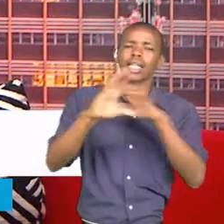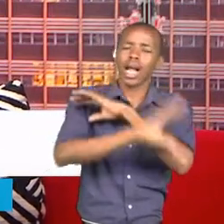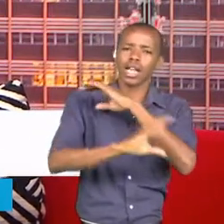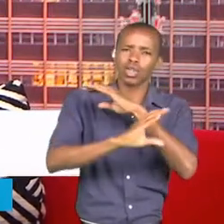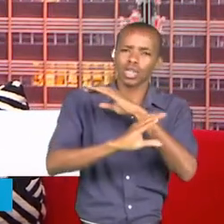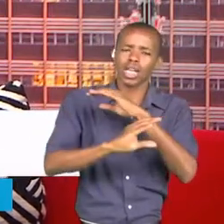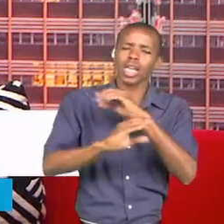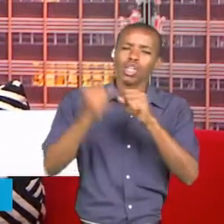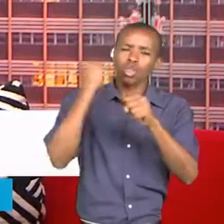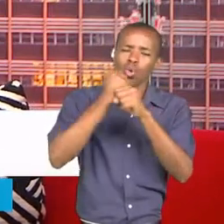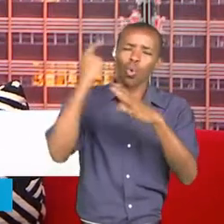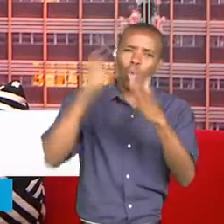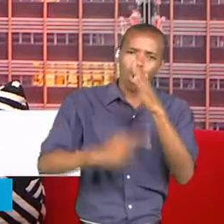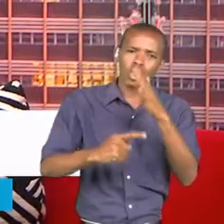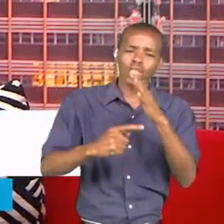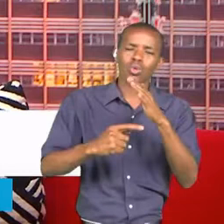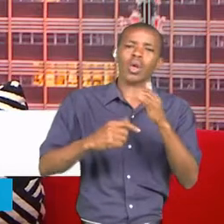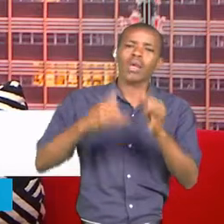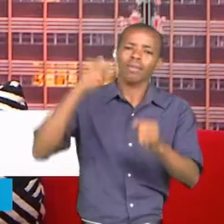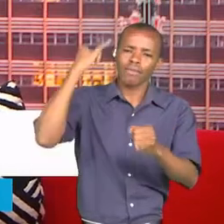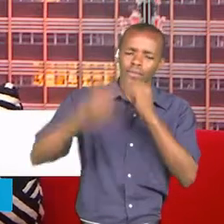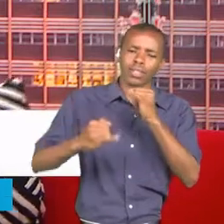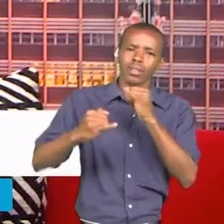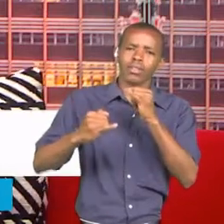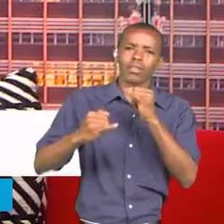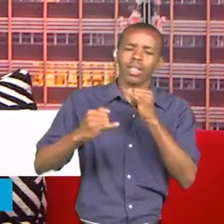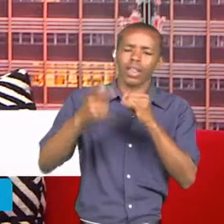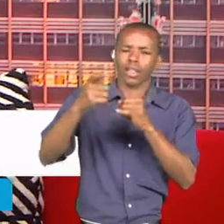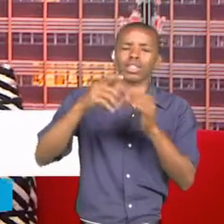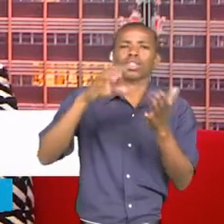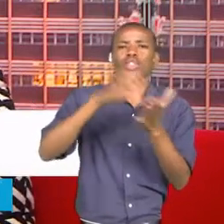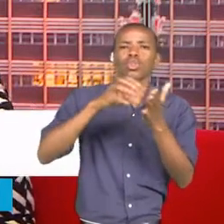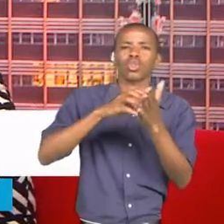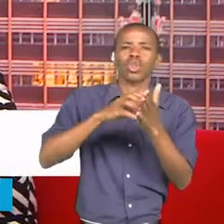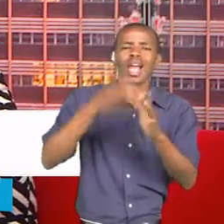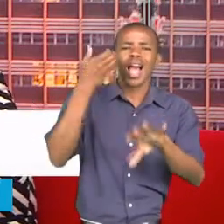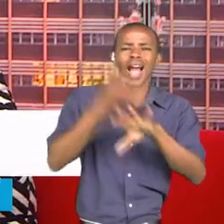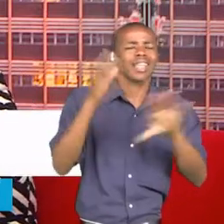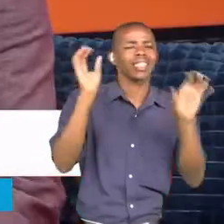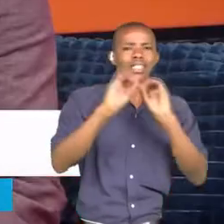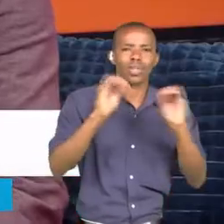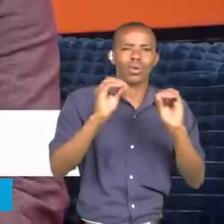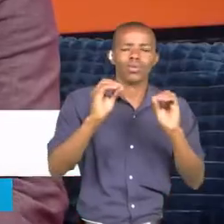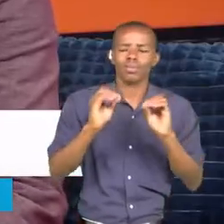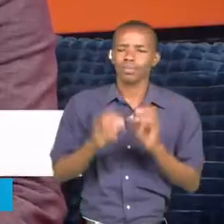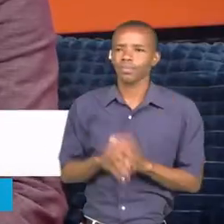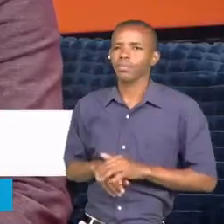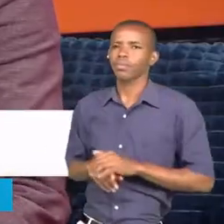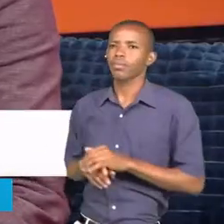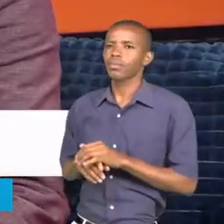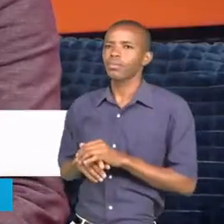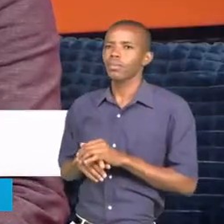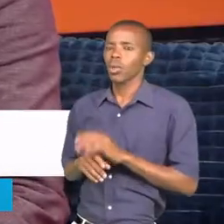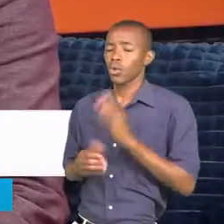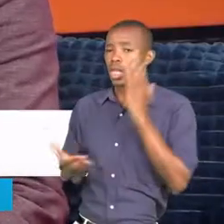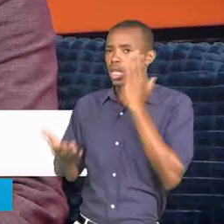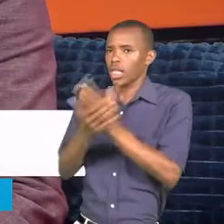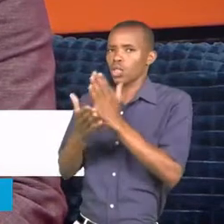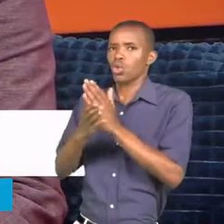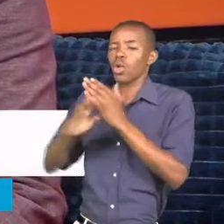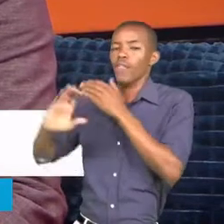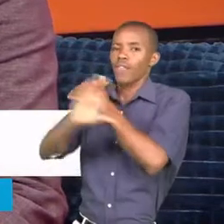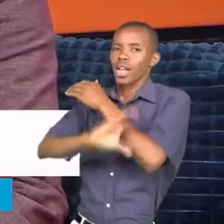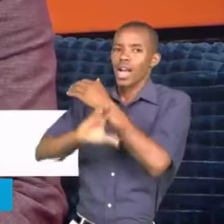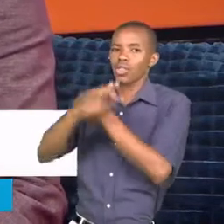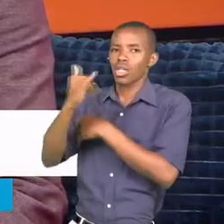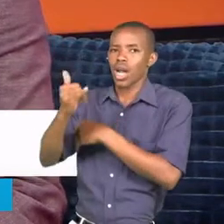they're going to do to completely fix the situation, because it's not that difficult. Okay. Now, with the fact that even the country